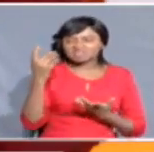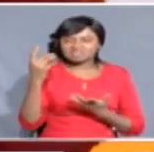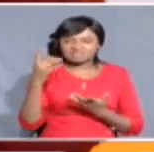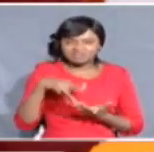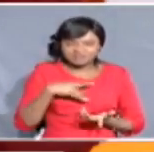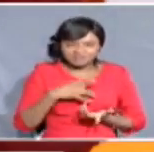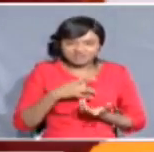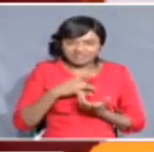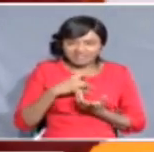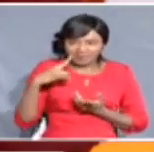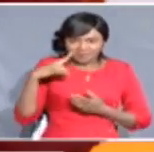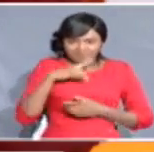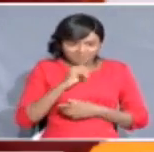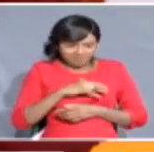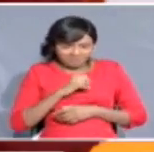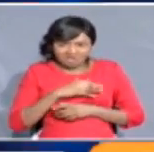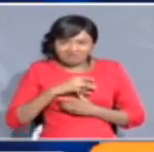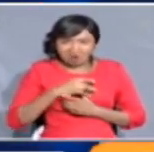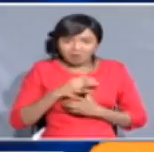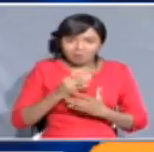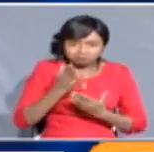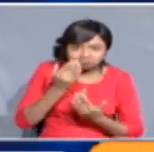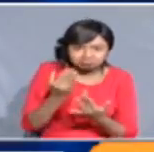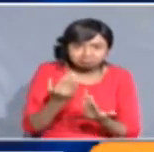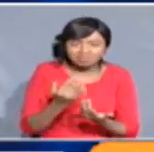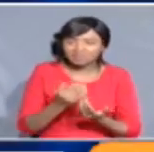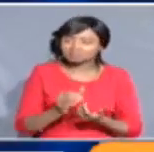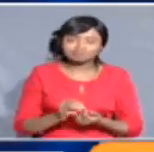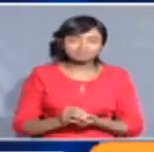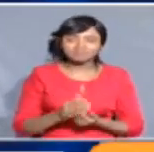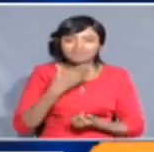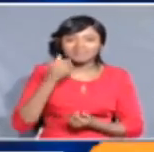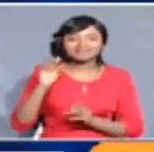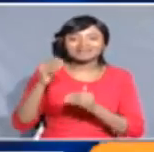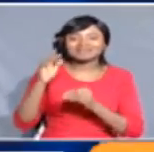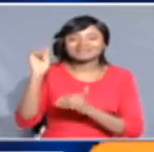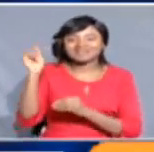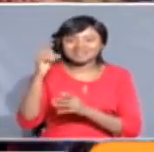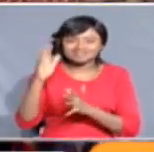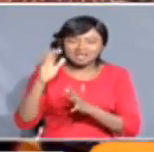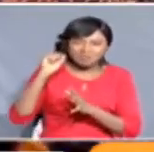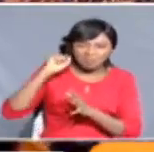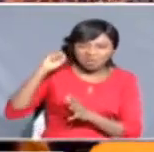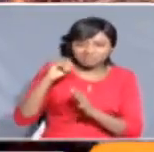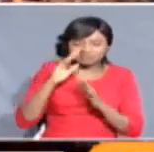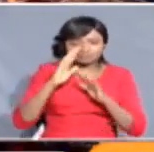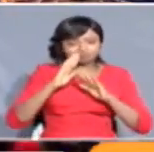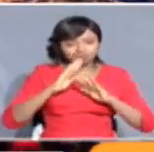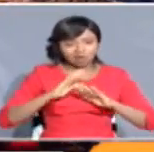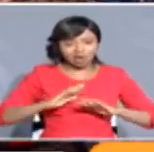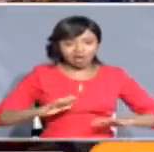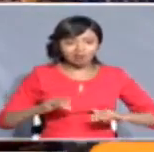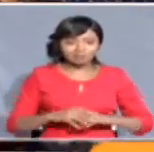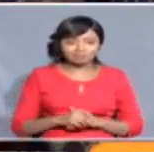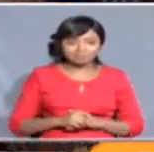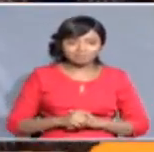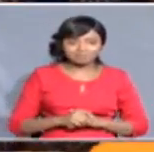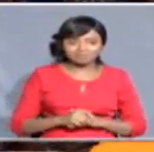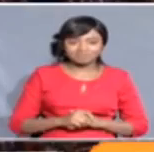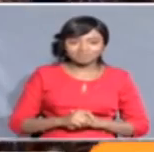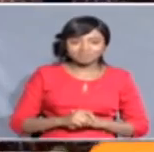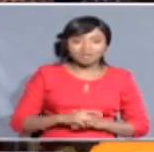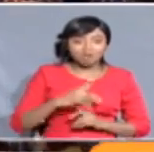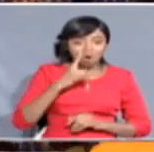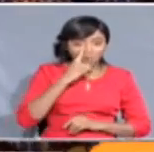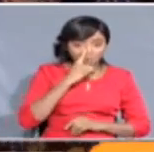time. There's a time that we need to let Kenyans rest from politics. At home, Millie is surrounded by